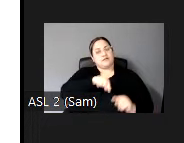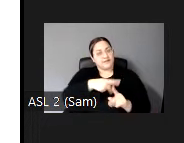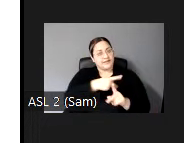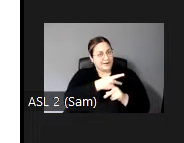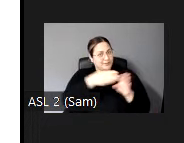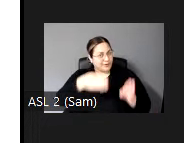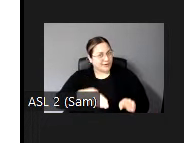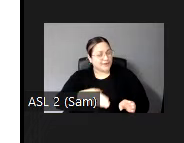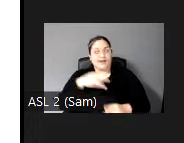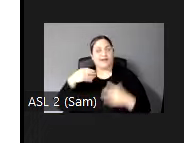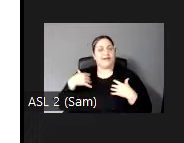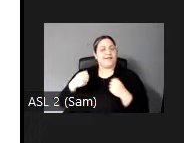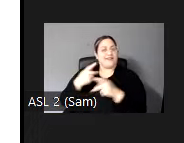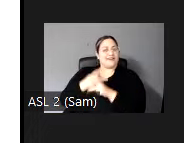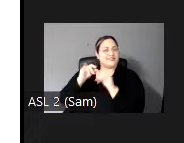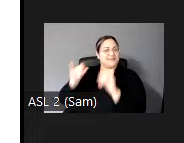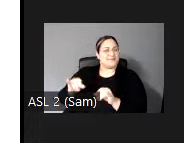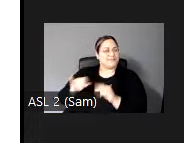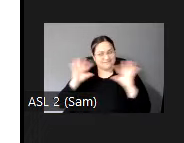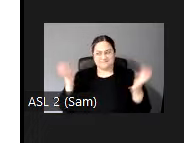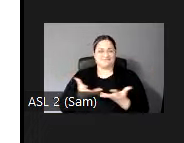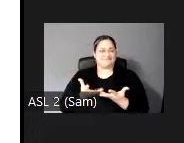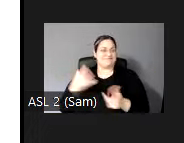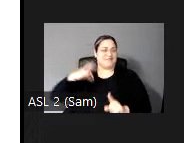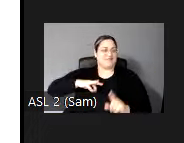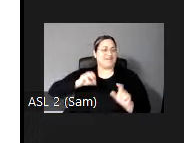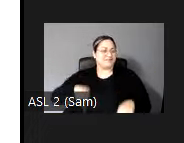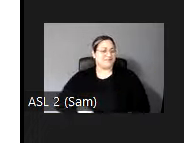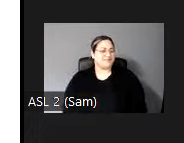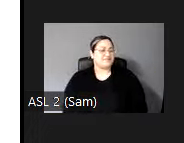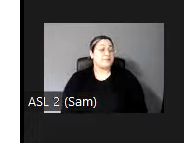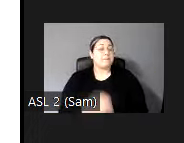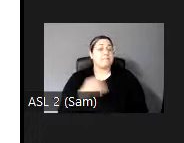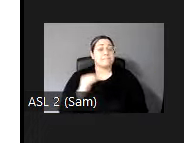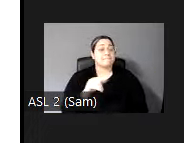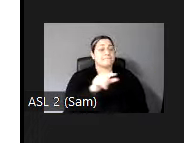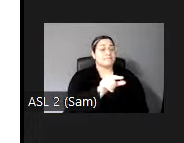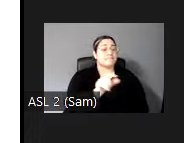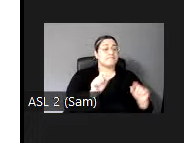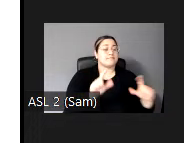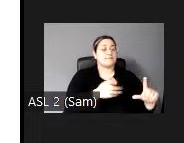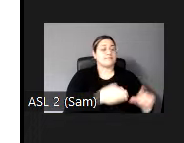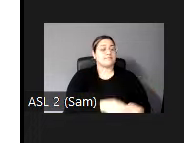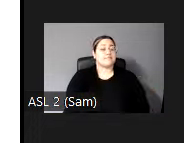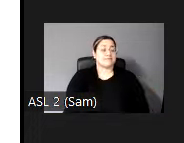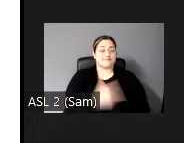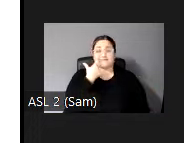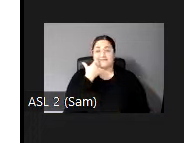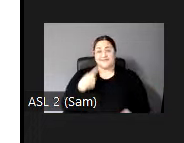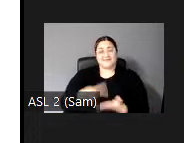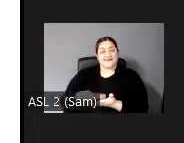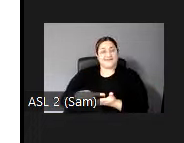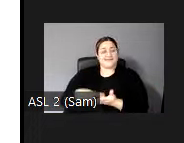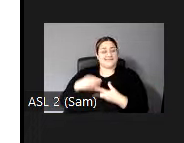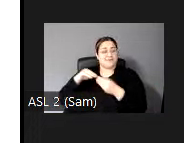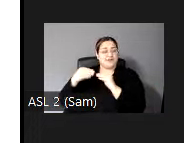just looking at Ontario specific data here, this is just looking at those numbers that I just talked about in a different